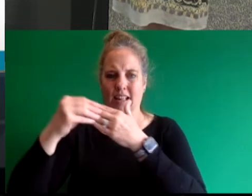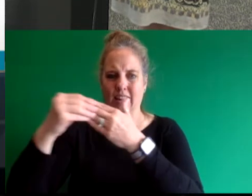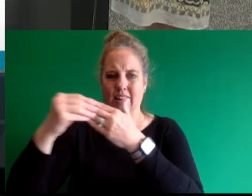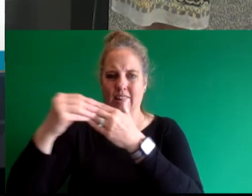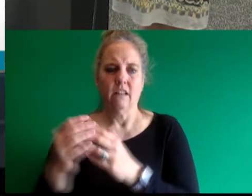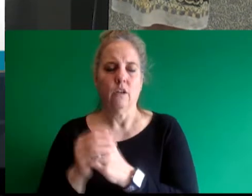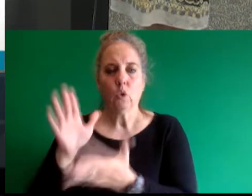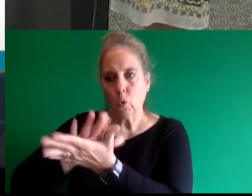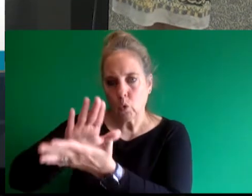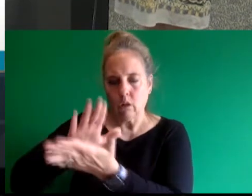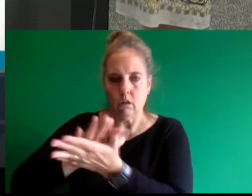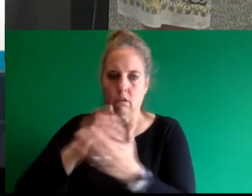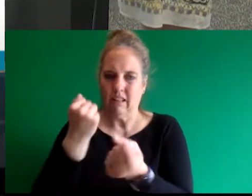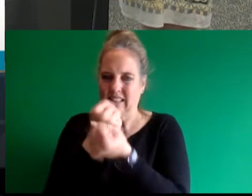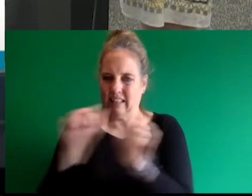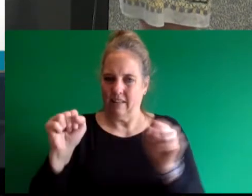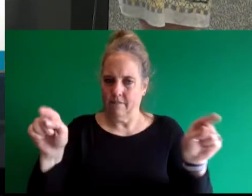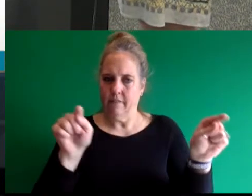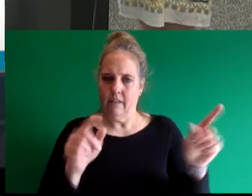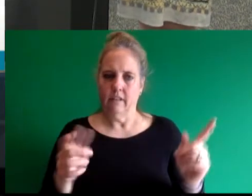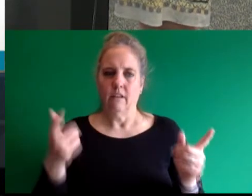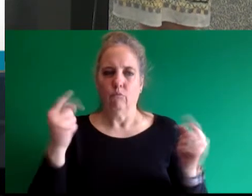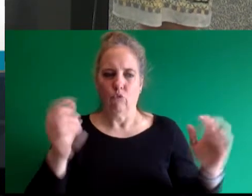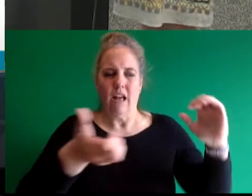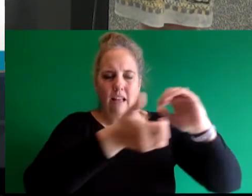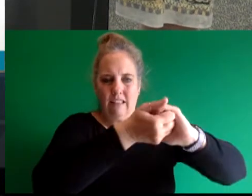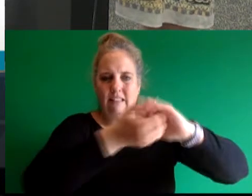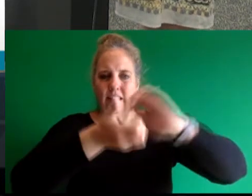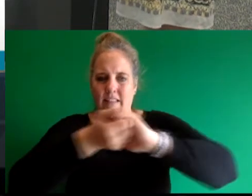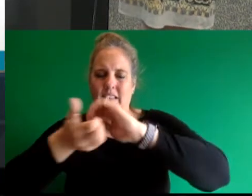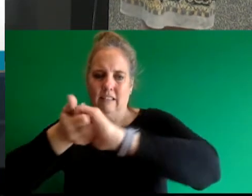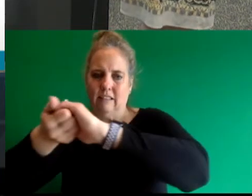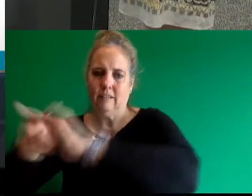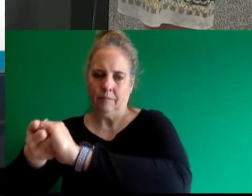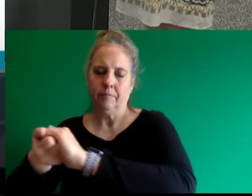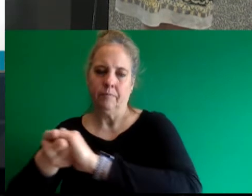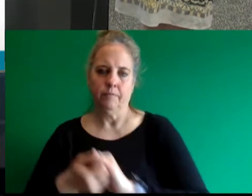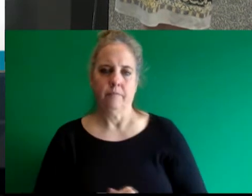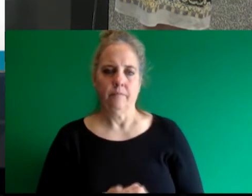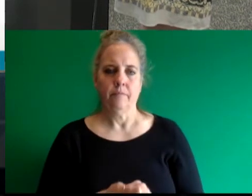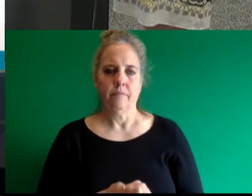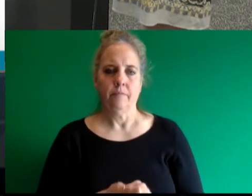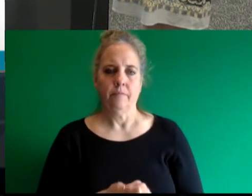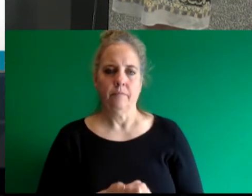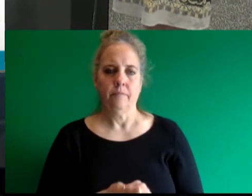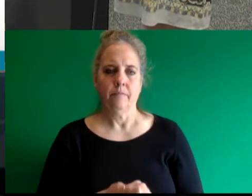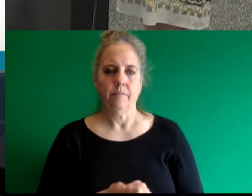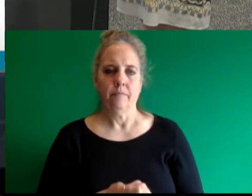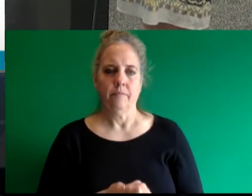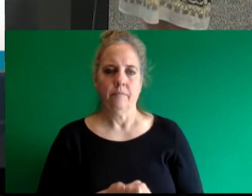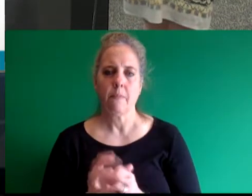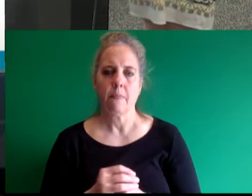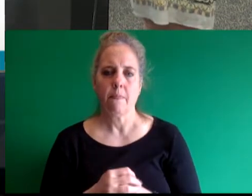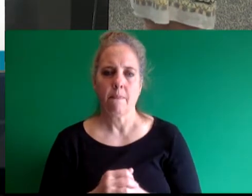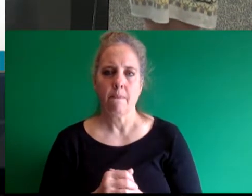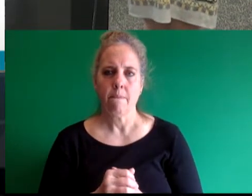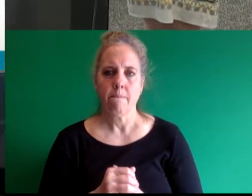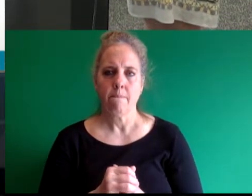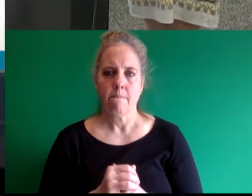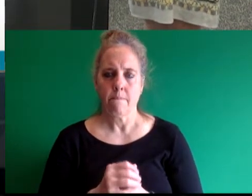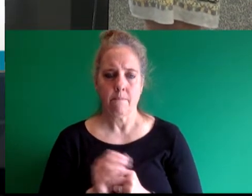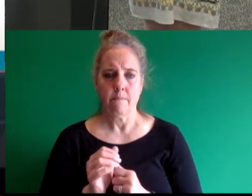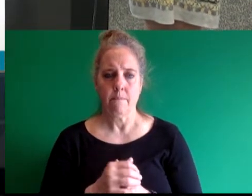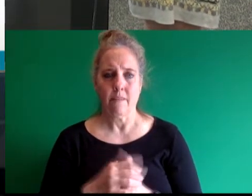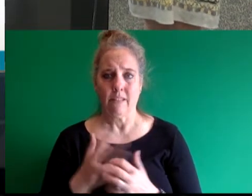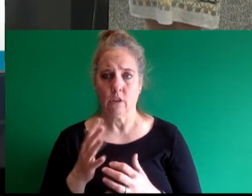of those partners, again, to surround our youth and community to help with prevention. And I think that's all I